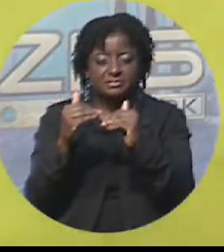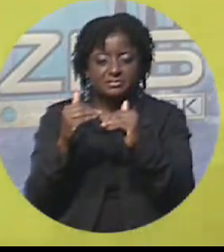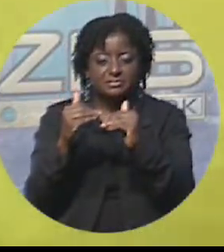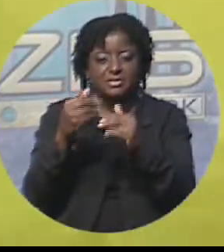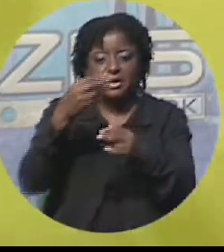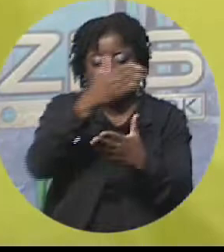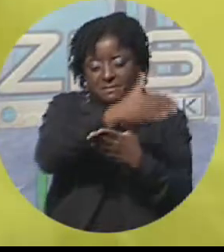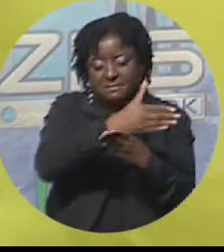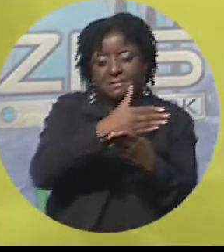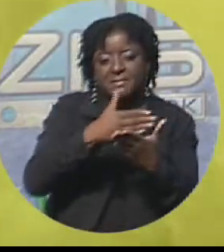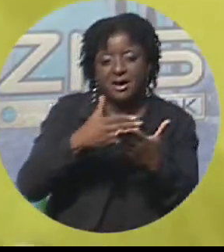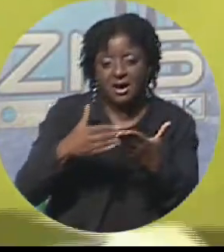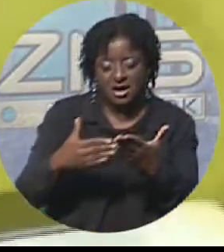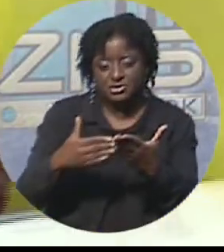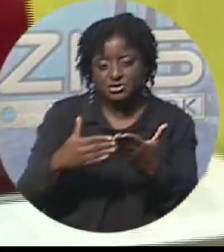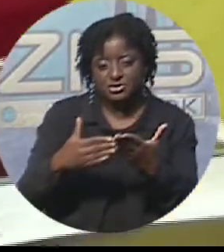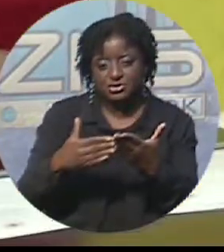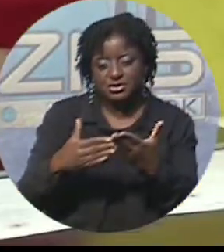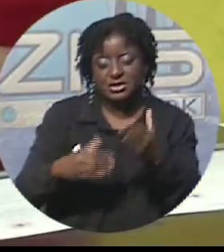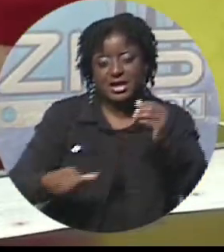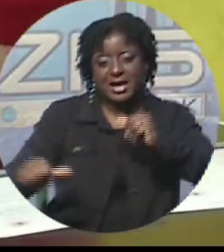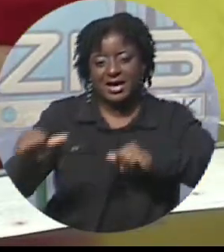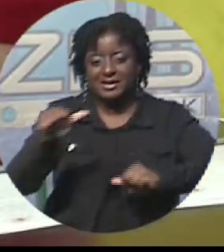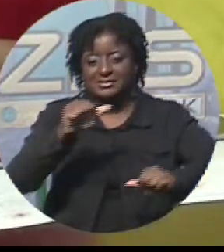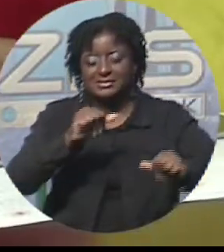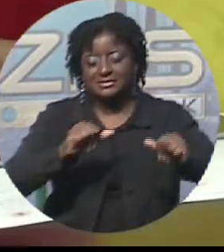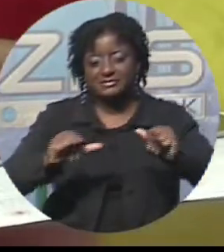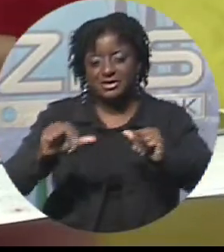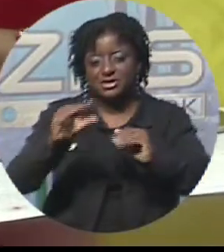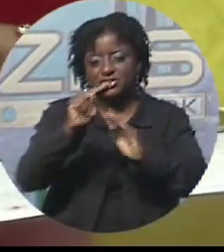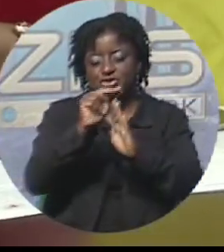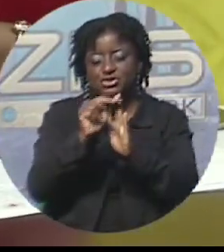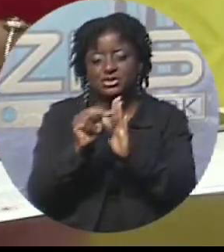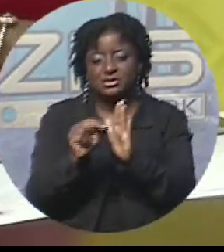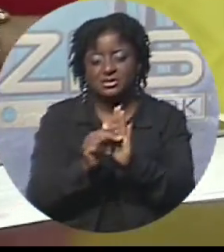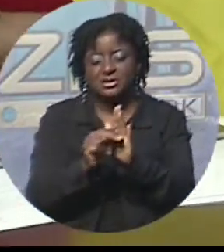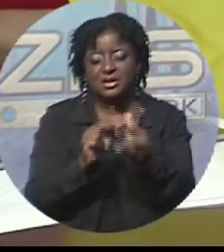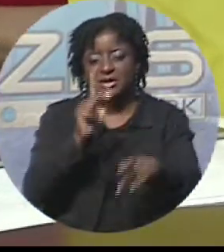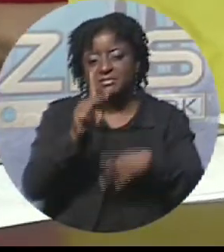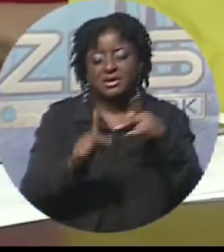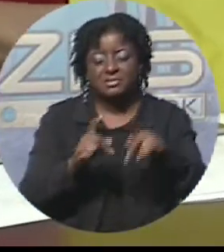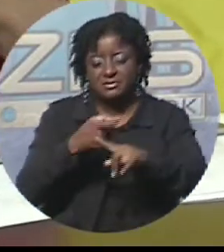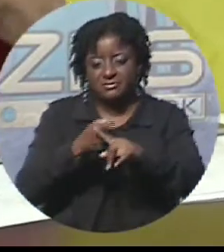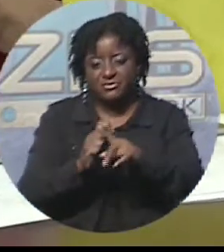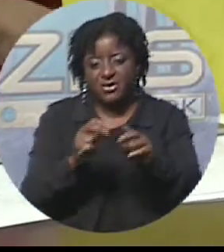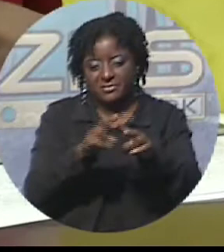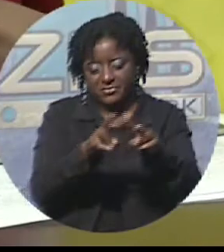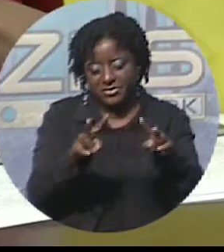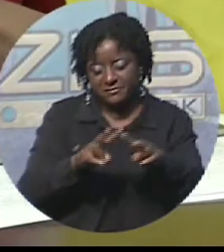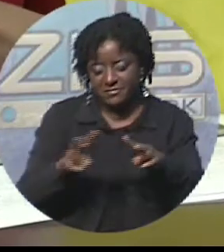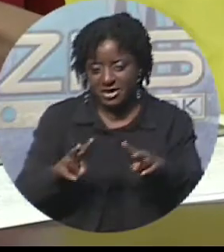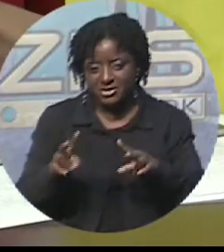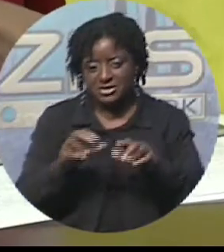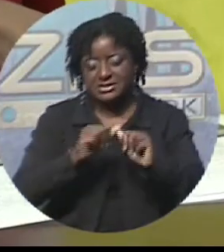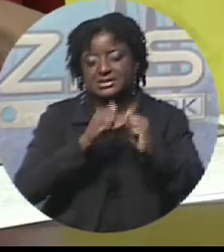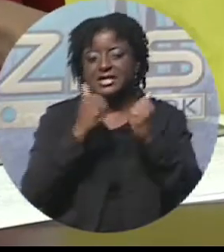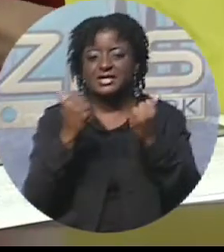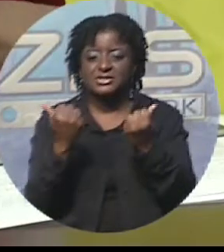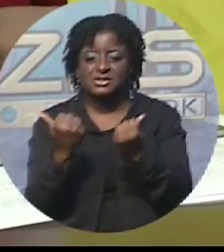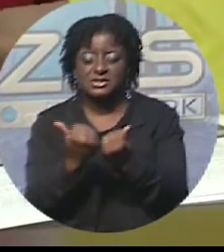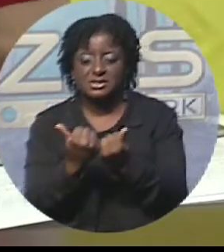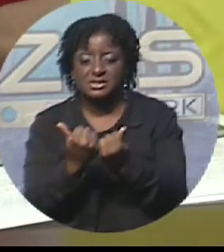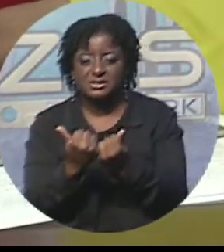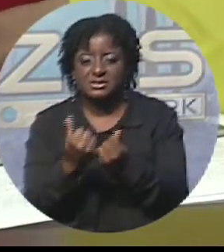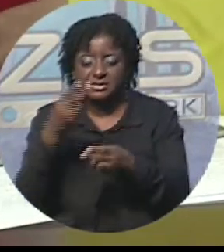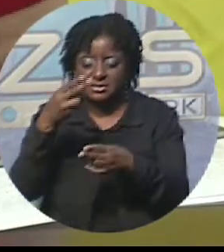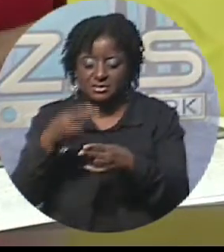partial activation. That's when we will have persons from the various agencies, and you've met some of them. We call them the